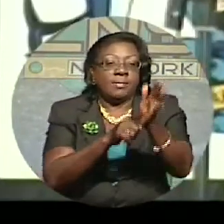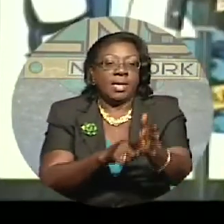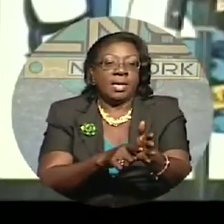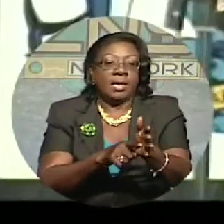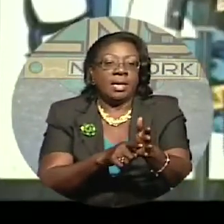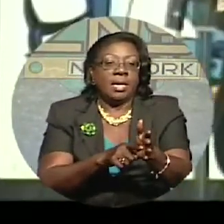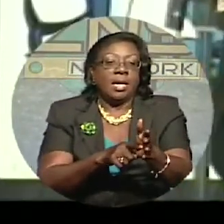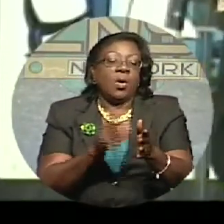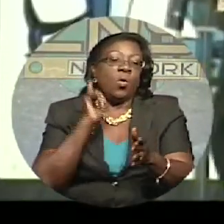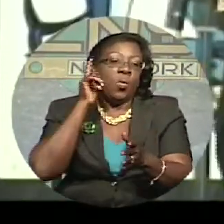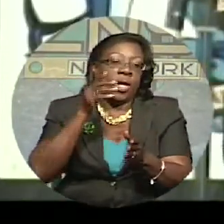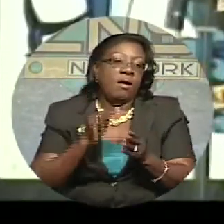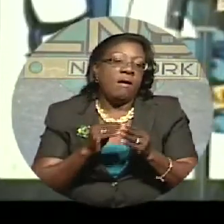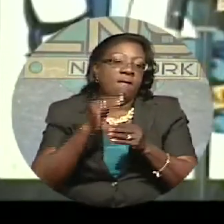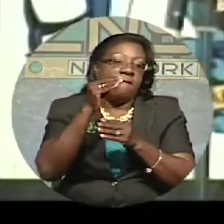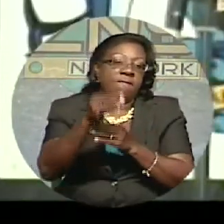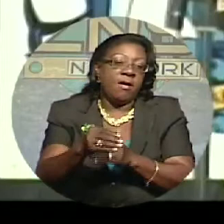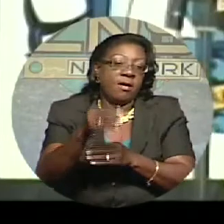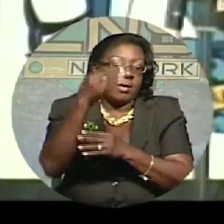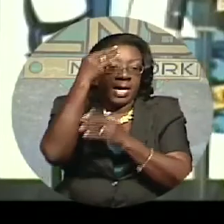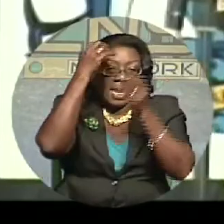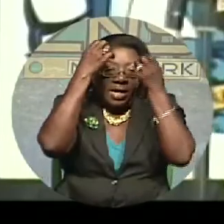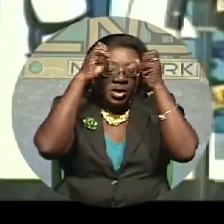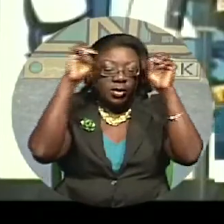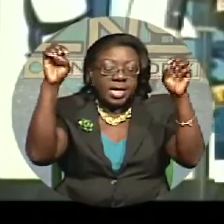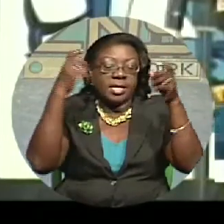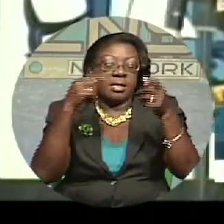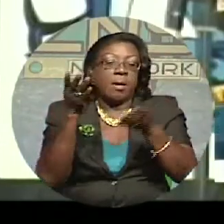to further educate the Bahamian public